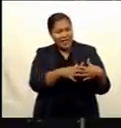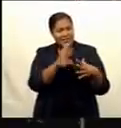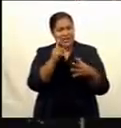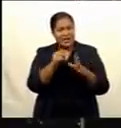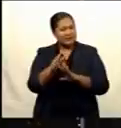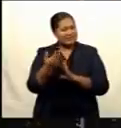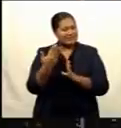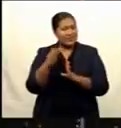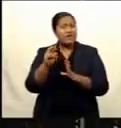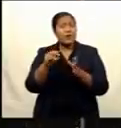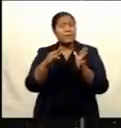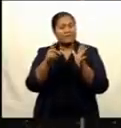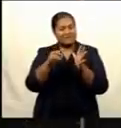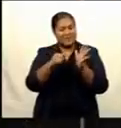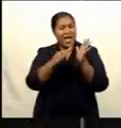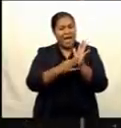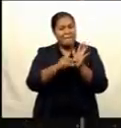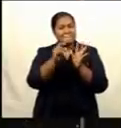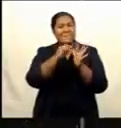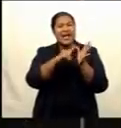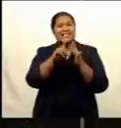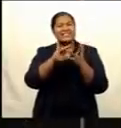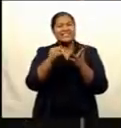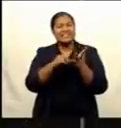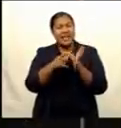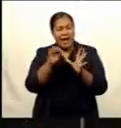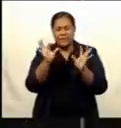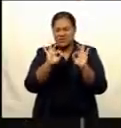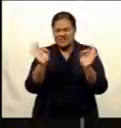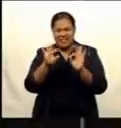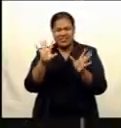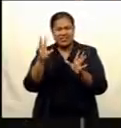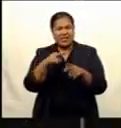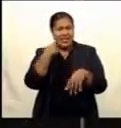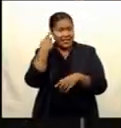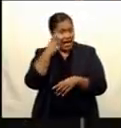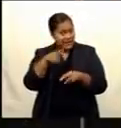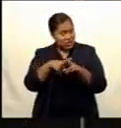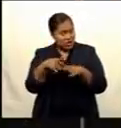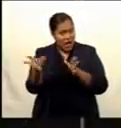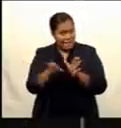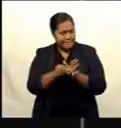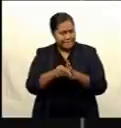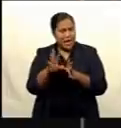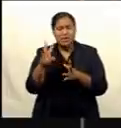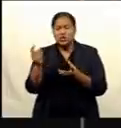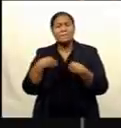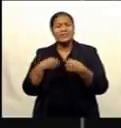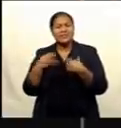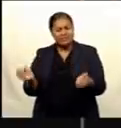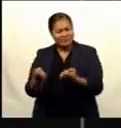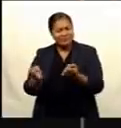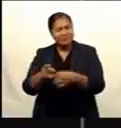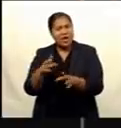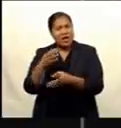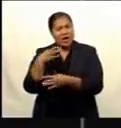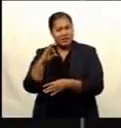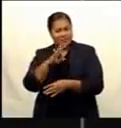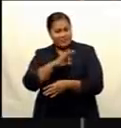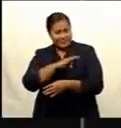away from M-Pesa outlets for not having the Care Fiji app. Businesses are required to encourage employees and customers to have the app